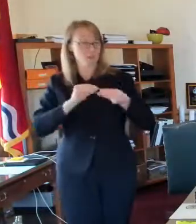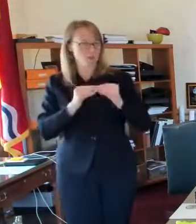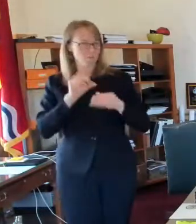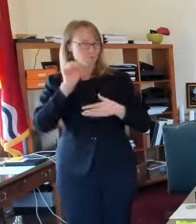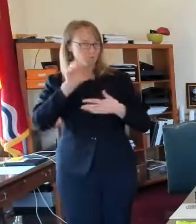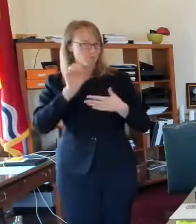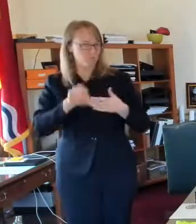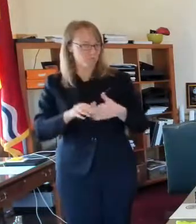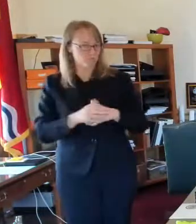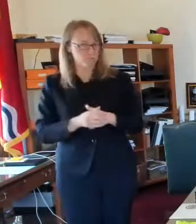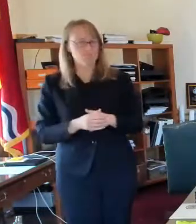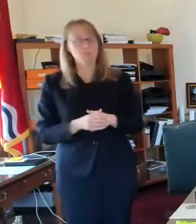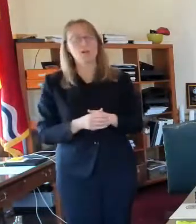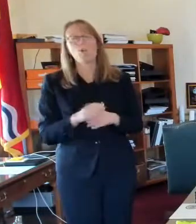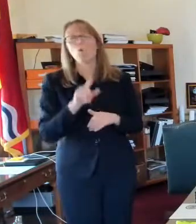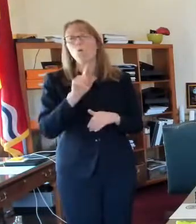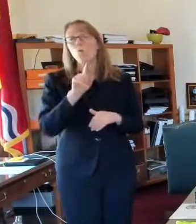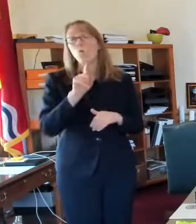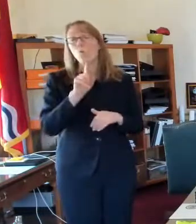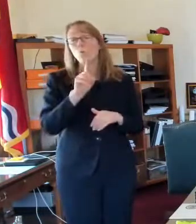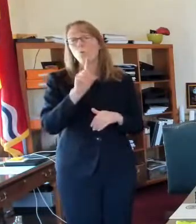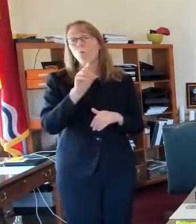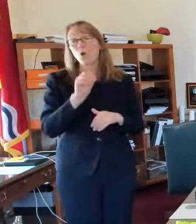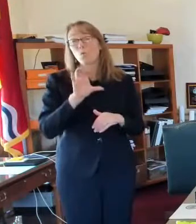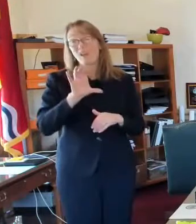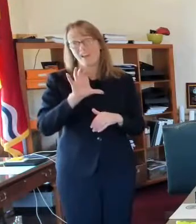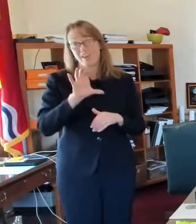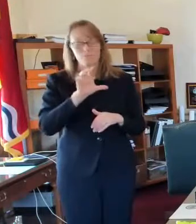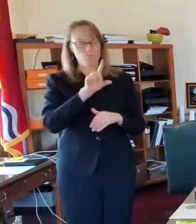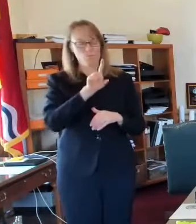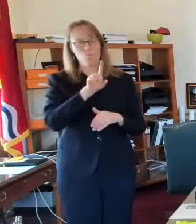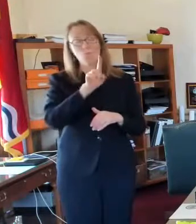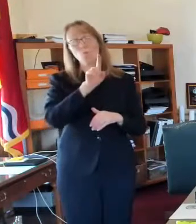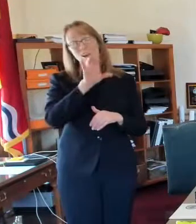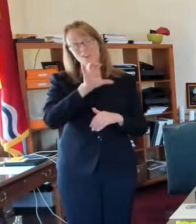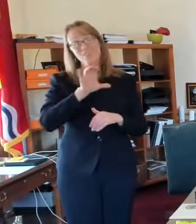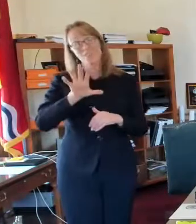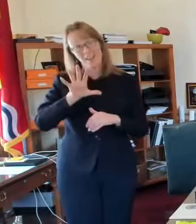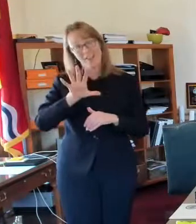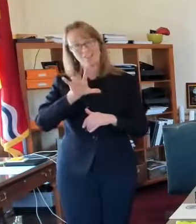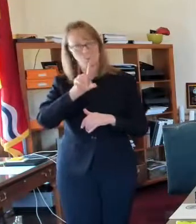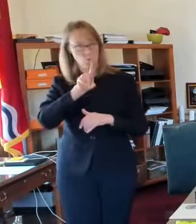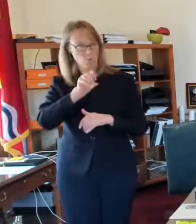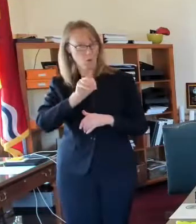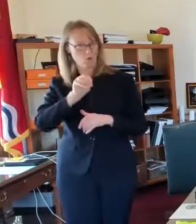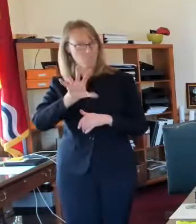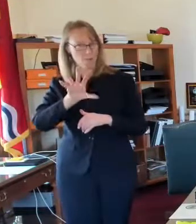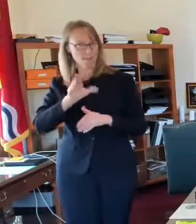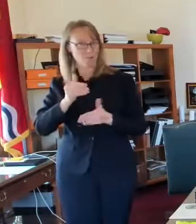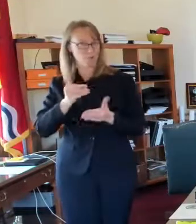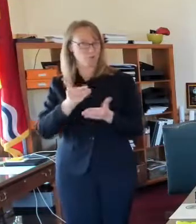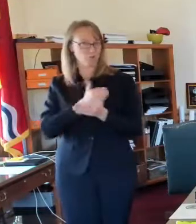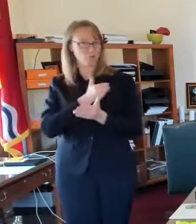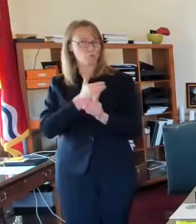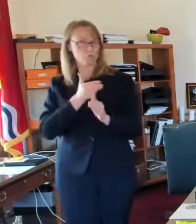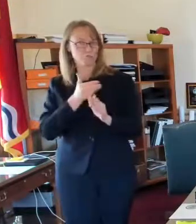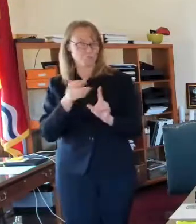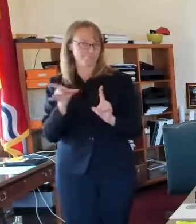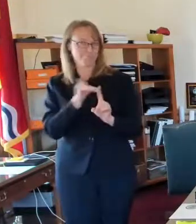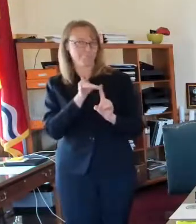we reported 105 new cases. Now, about 7 of those cases were